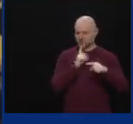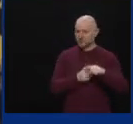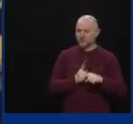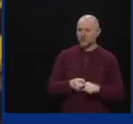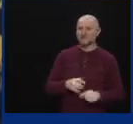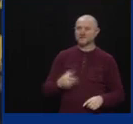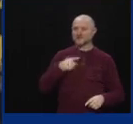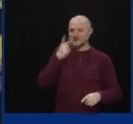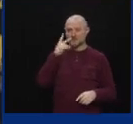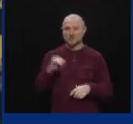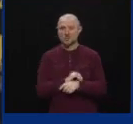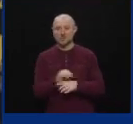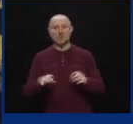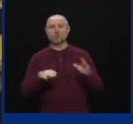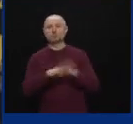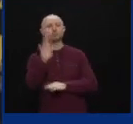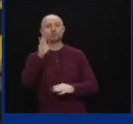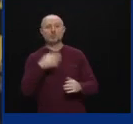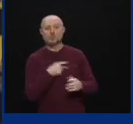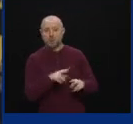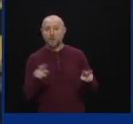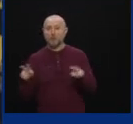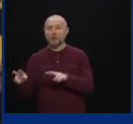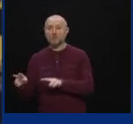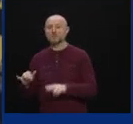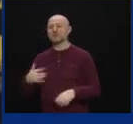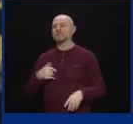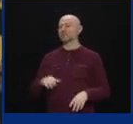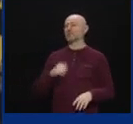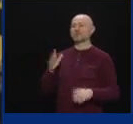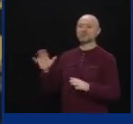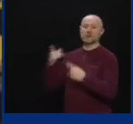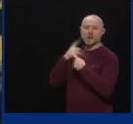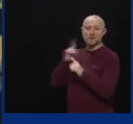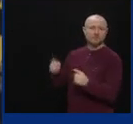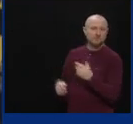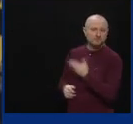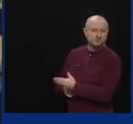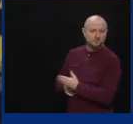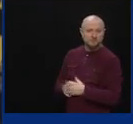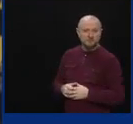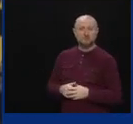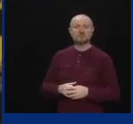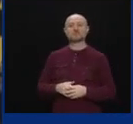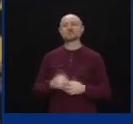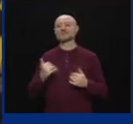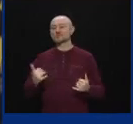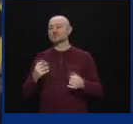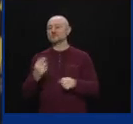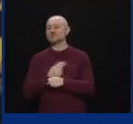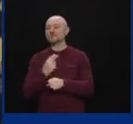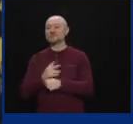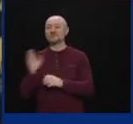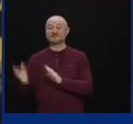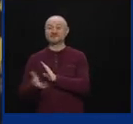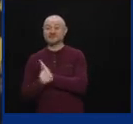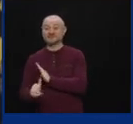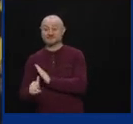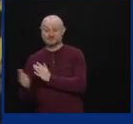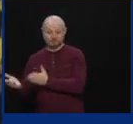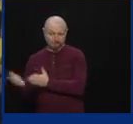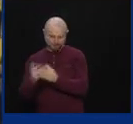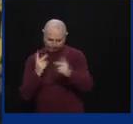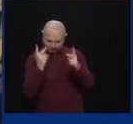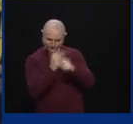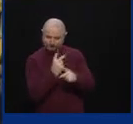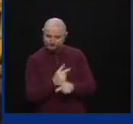industry has seen. We've been proud of what you've accomplished. And now using your talents in figuring out the